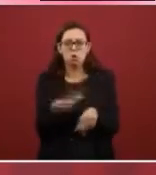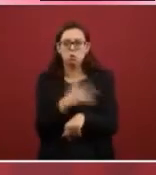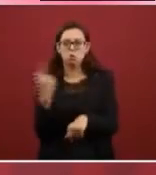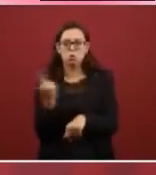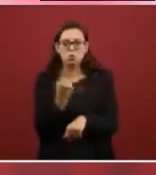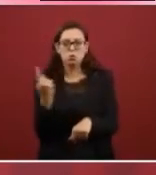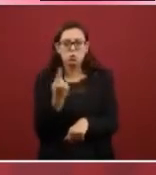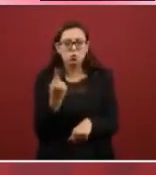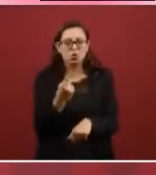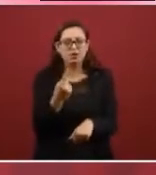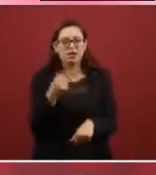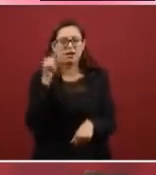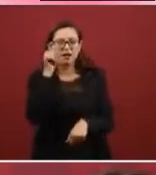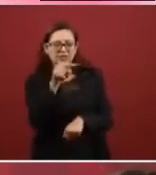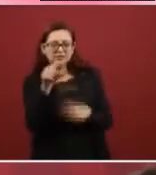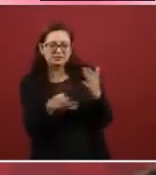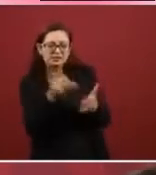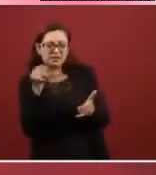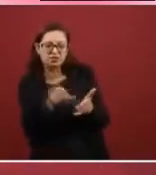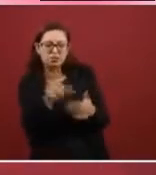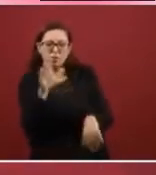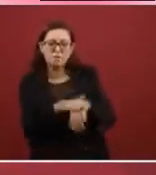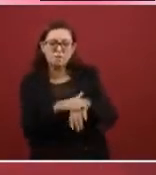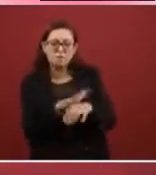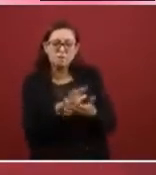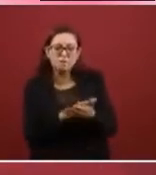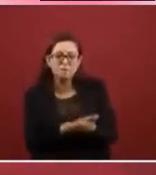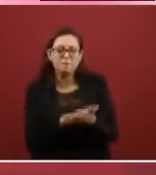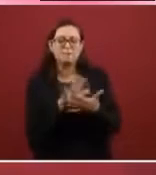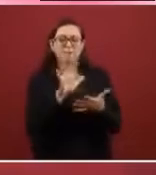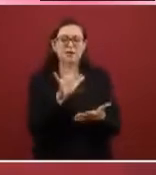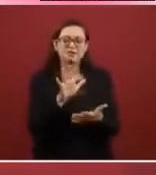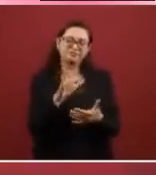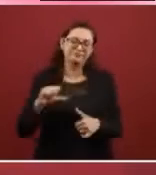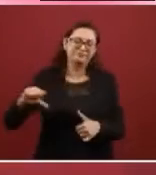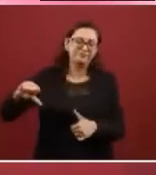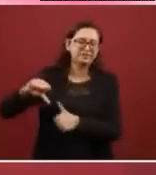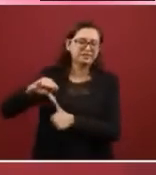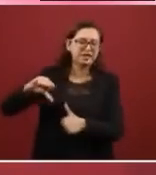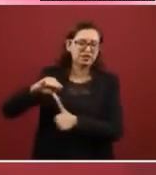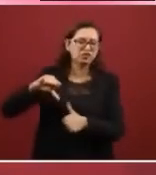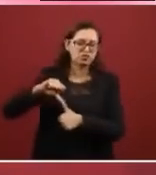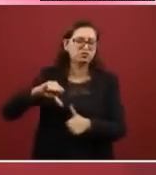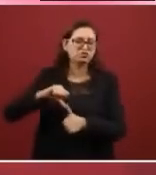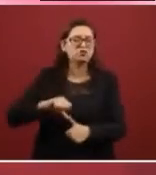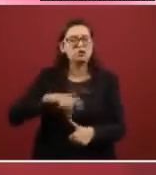repatriated immediately. So what you're going to find down right now is